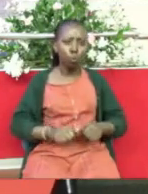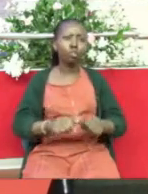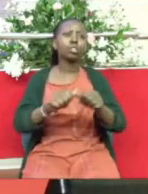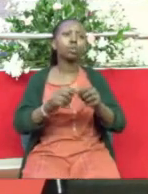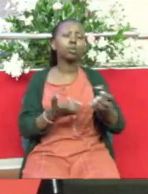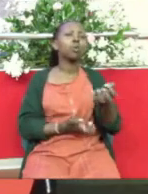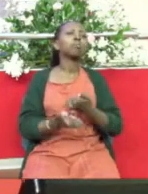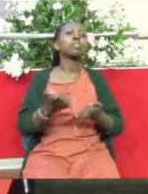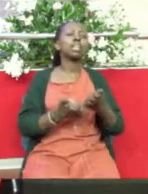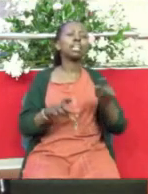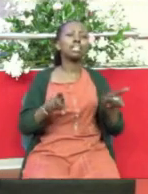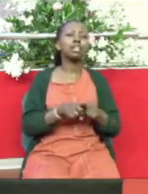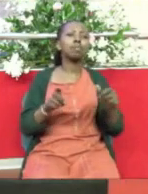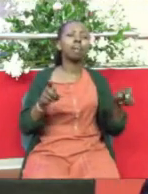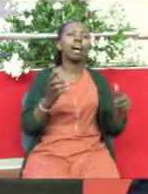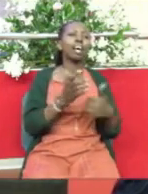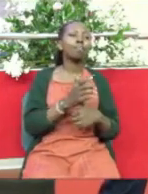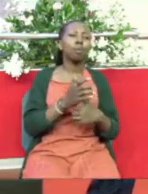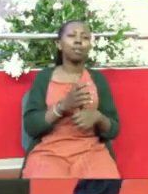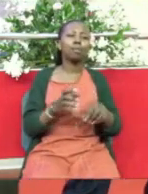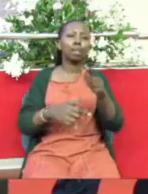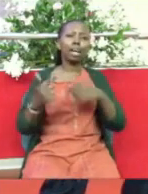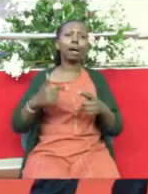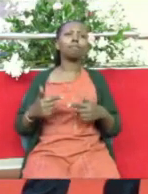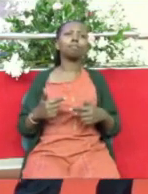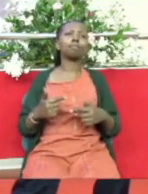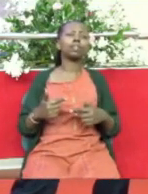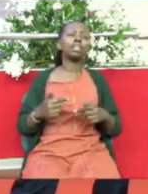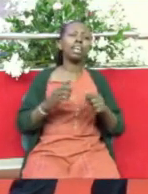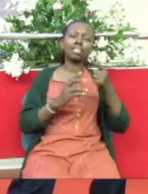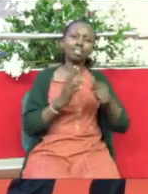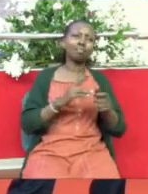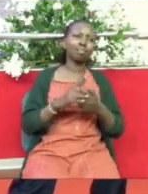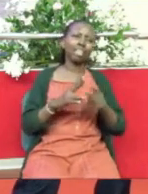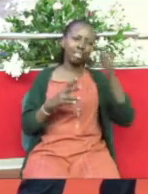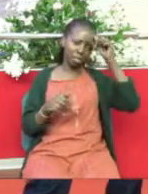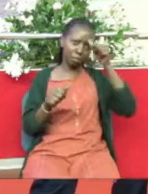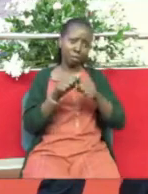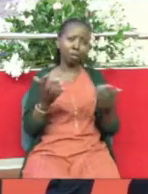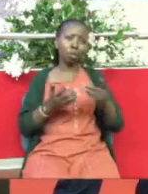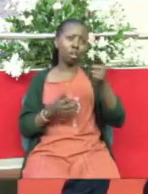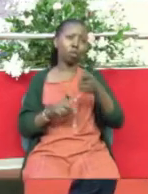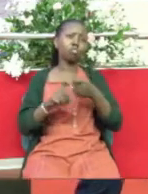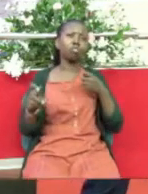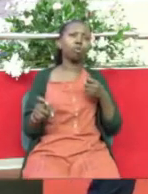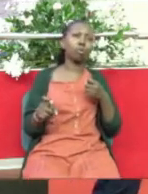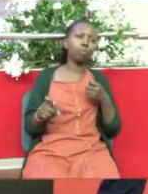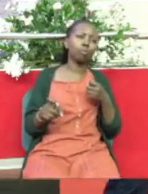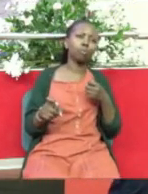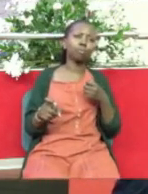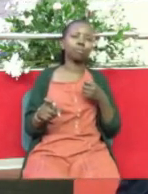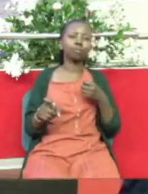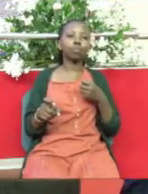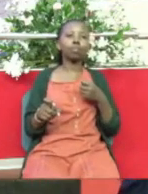presents itself and you begin remembering where you came from, where you never even used to have matatus, mungepanda juu ya